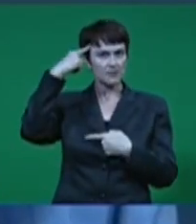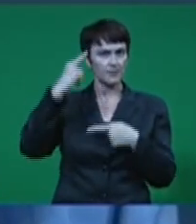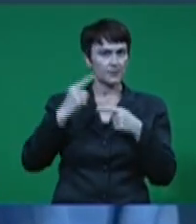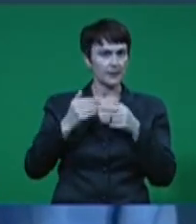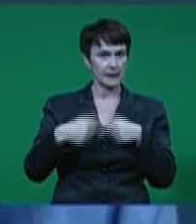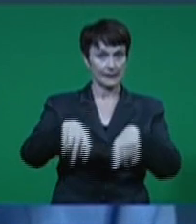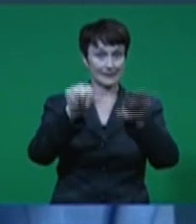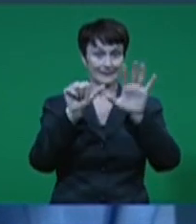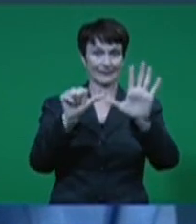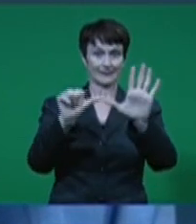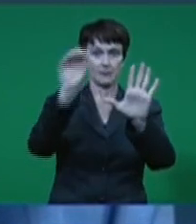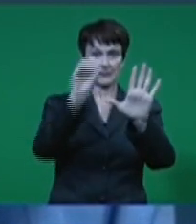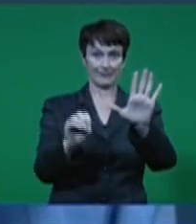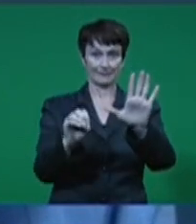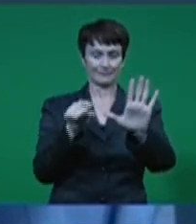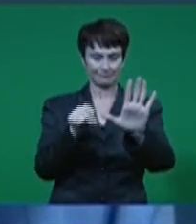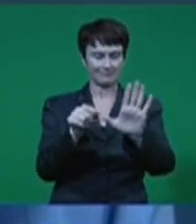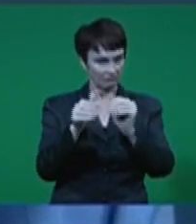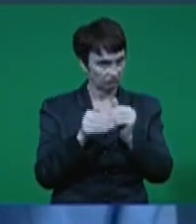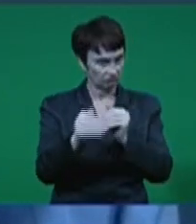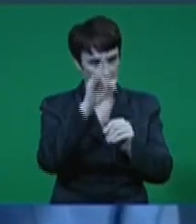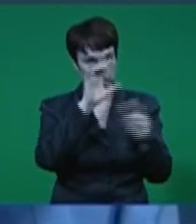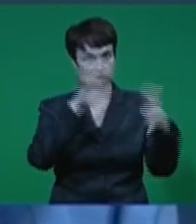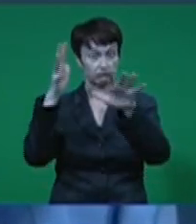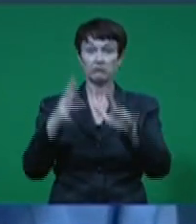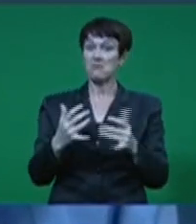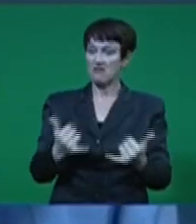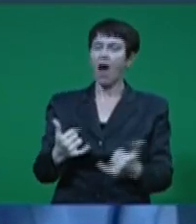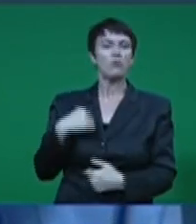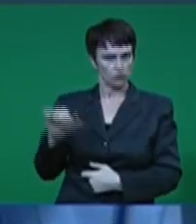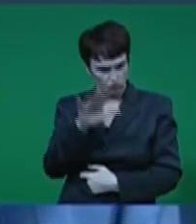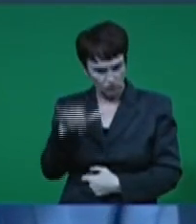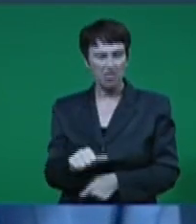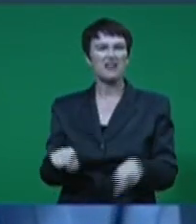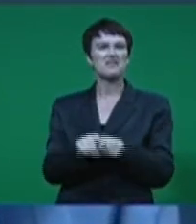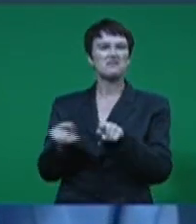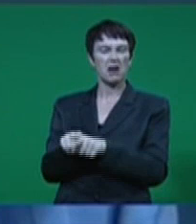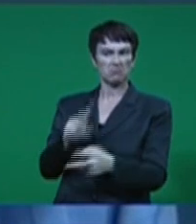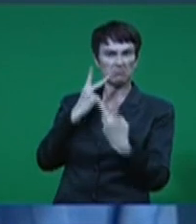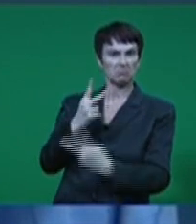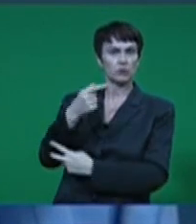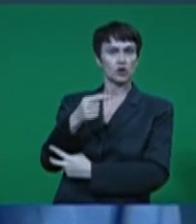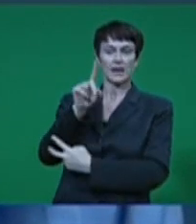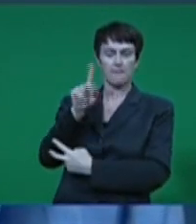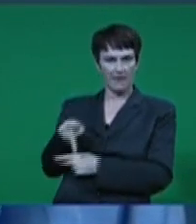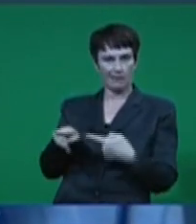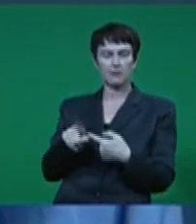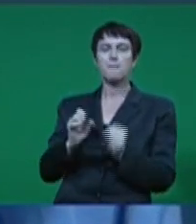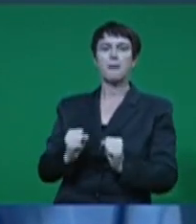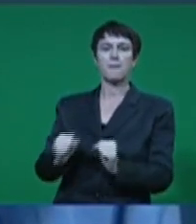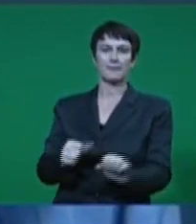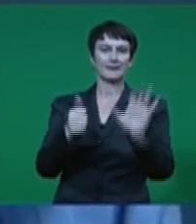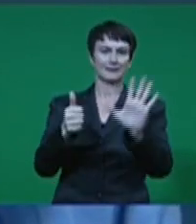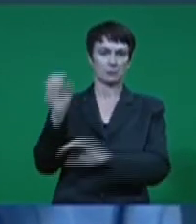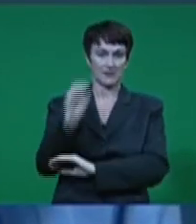SARB's forecast for global growth in 2021 now also sits at 6%. For